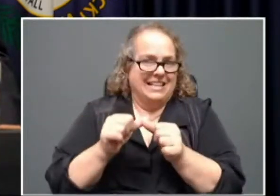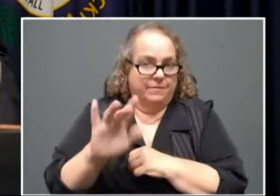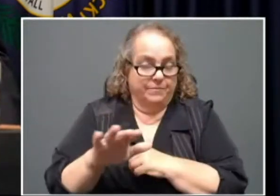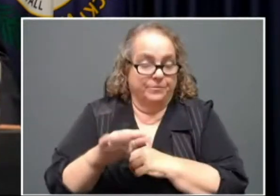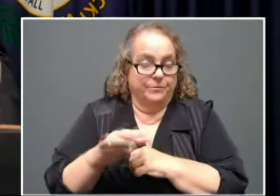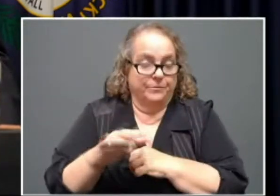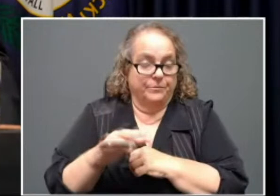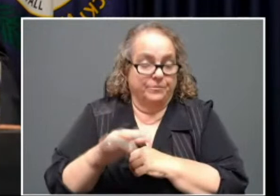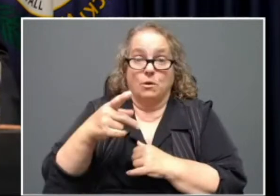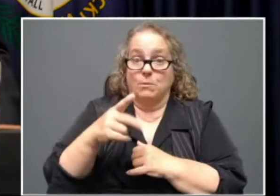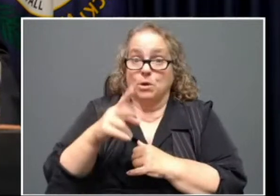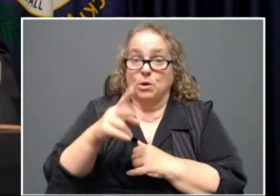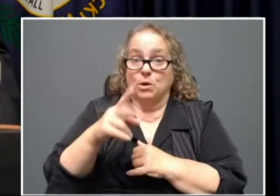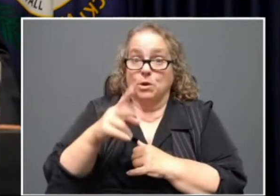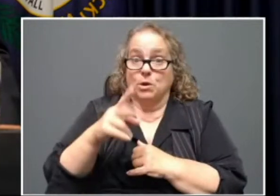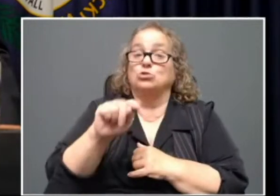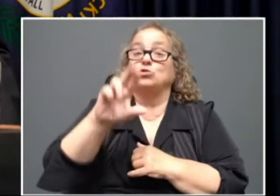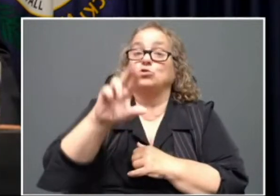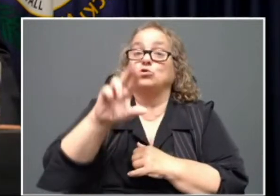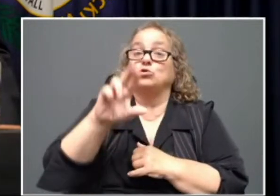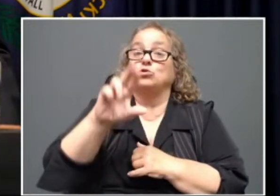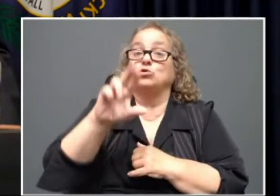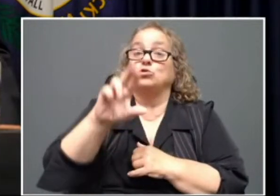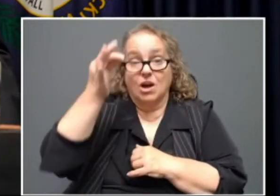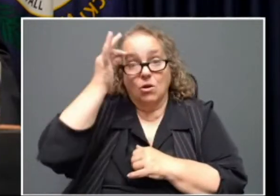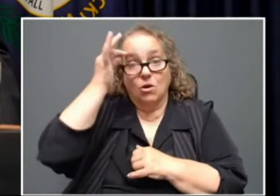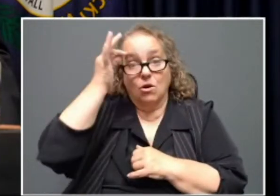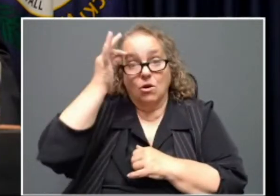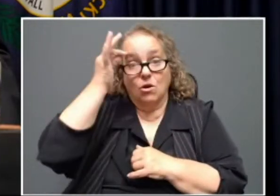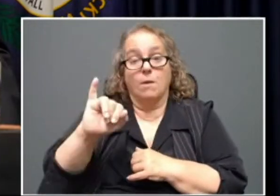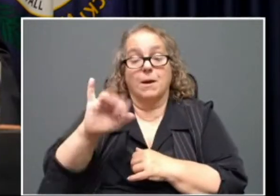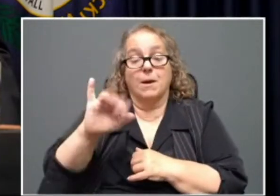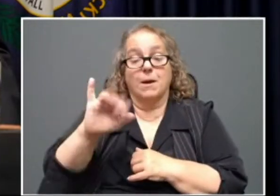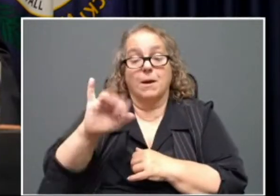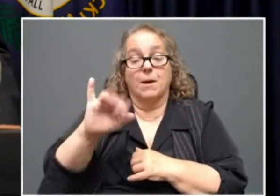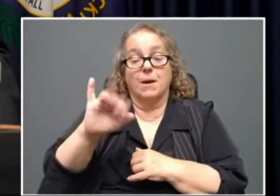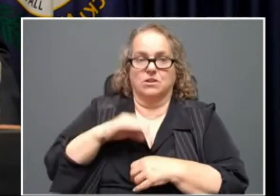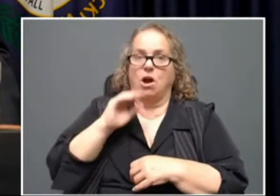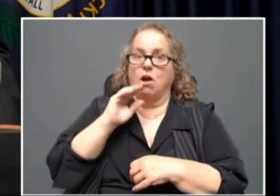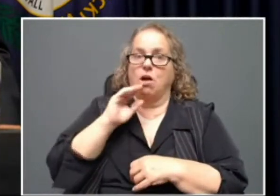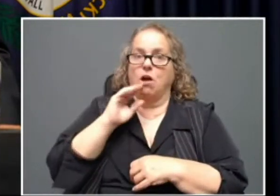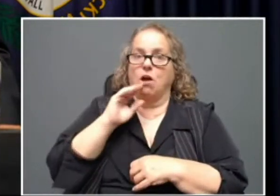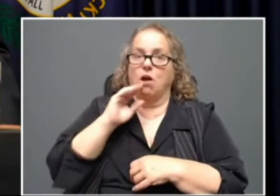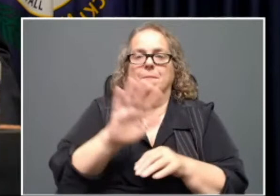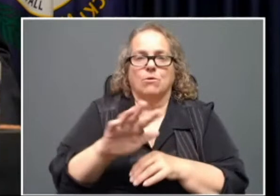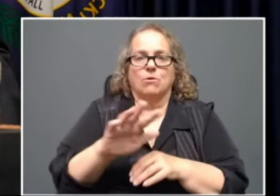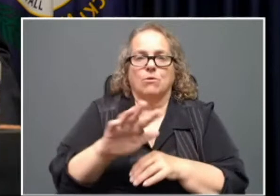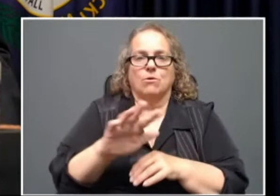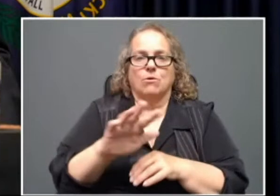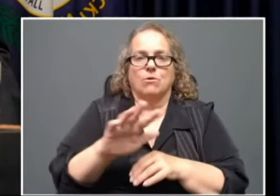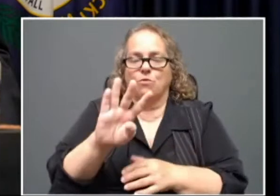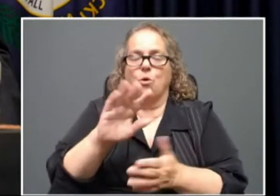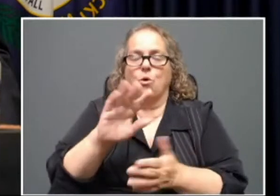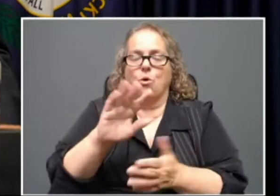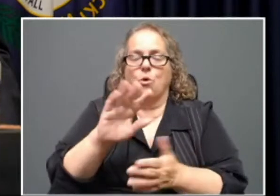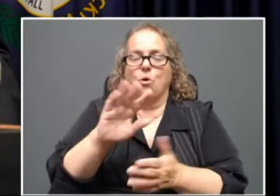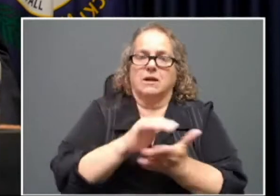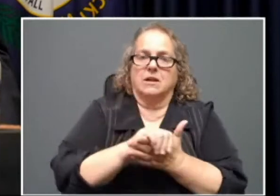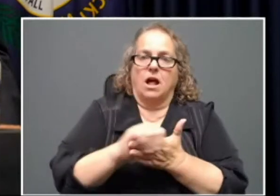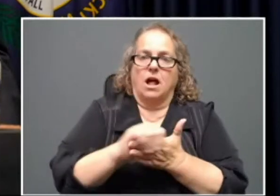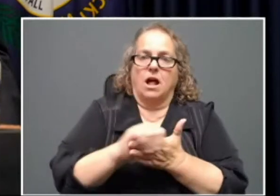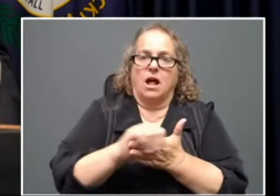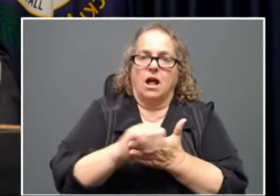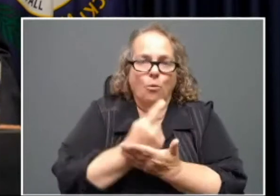the extra unemployment benefits, are putting about $34 million a week into our economy. They are going